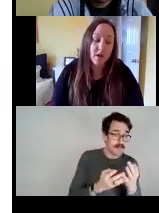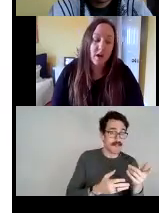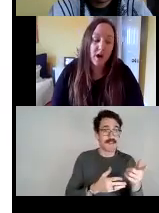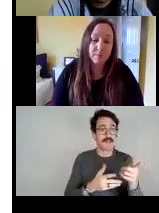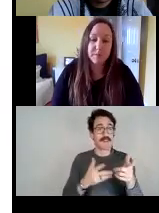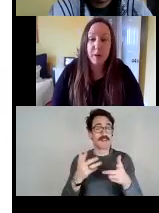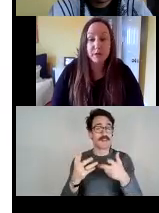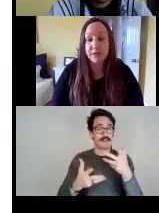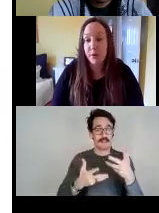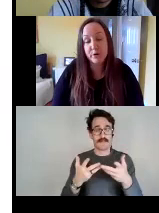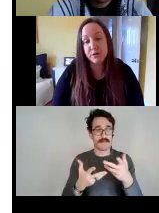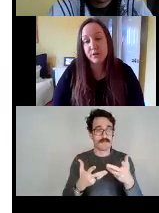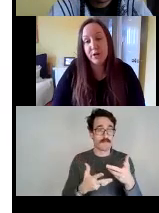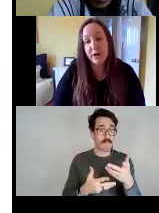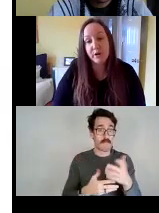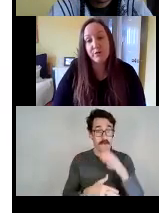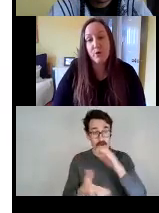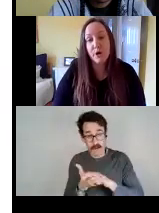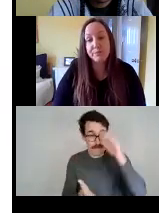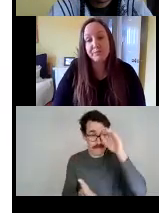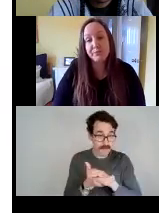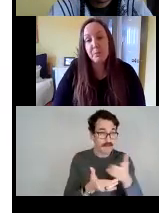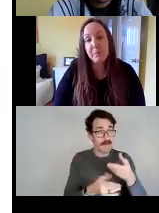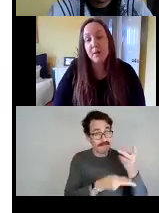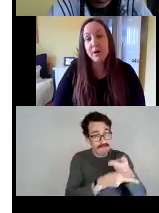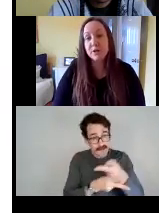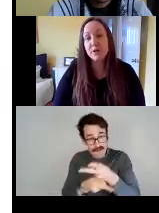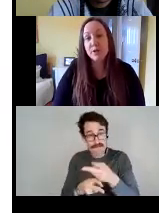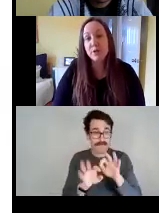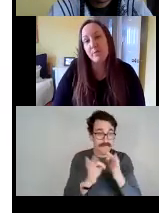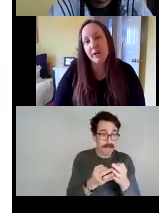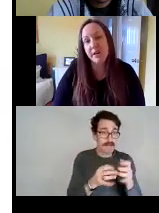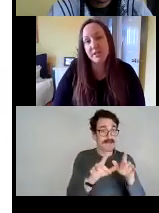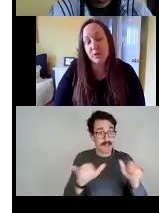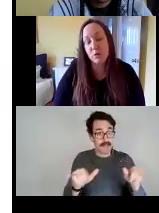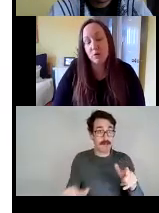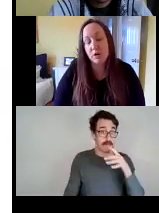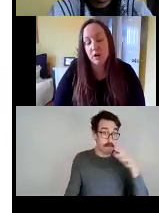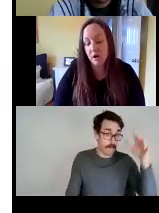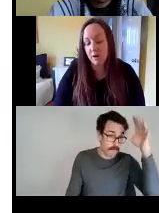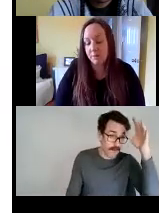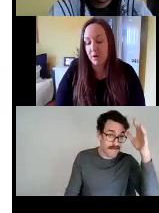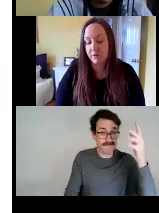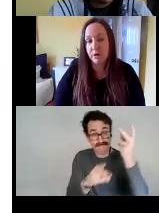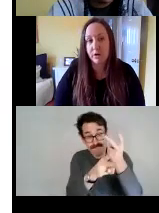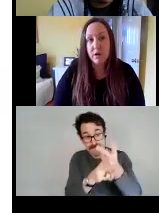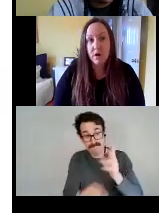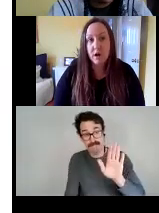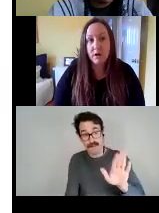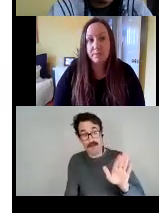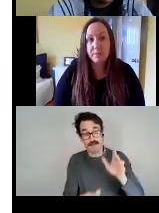children, spouses and partners that they're caring for, but also their parents or